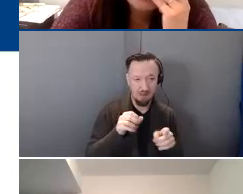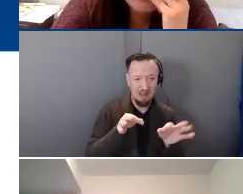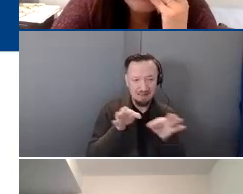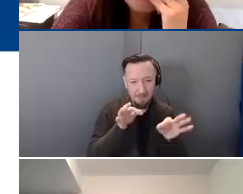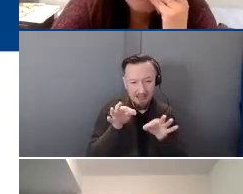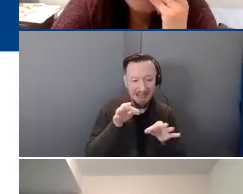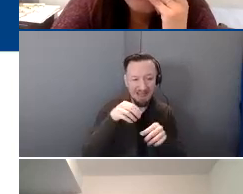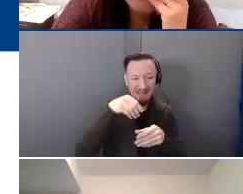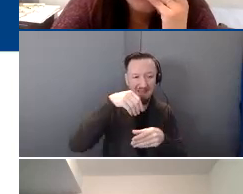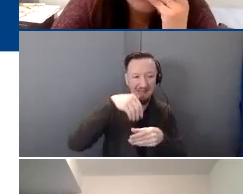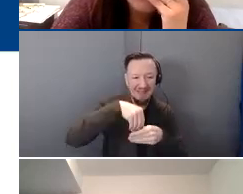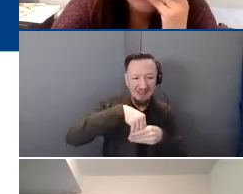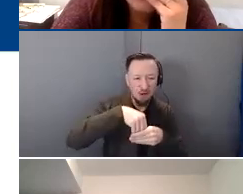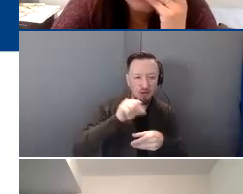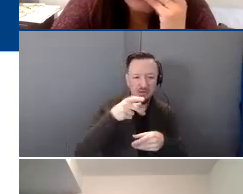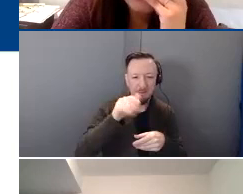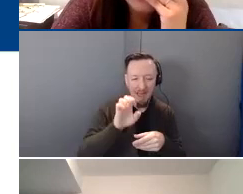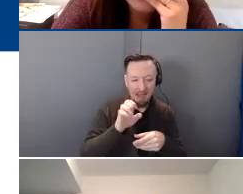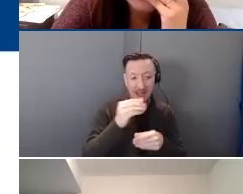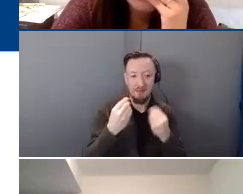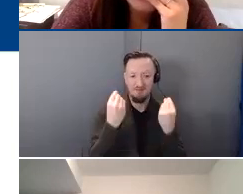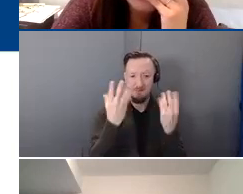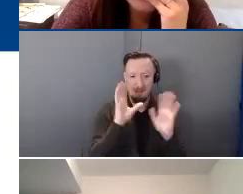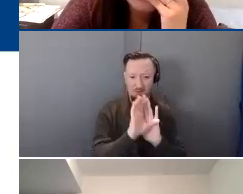very nicely, as well as it gives a lot of diagrams.